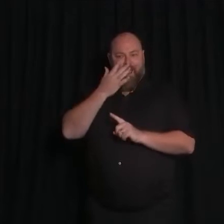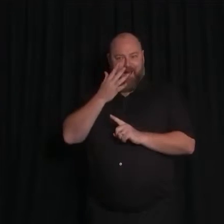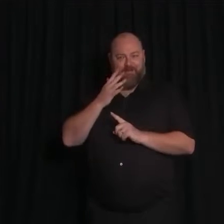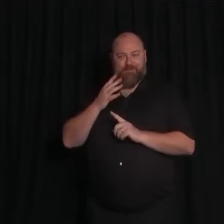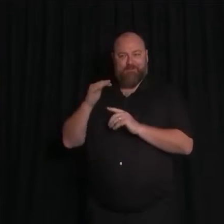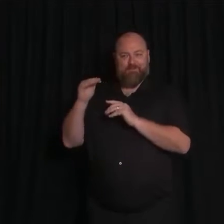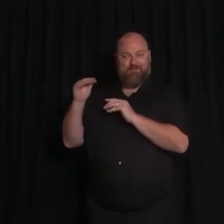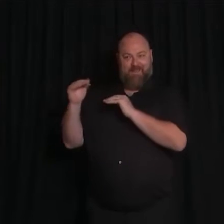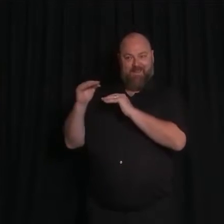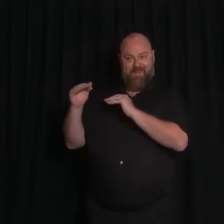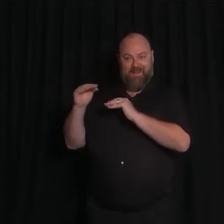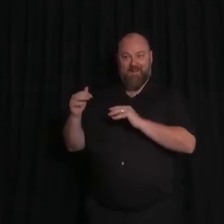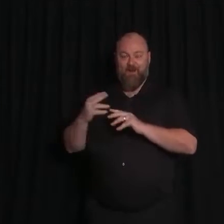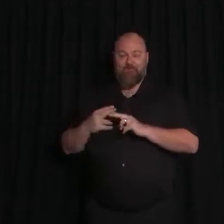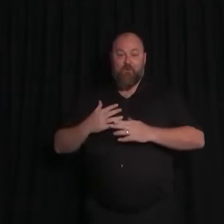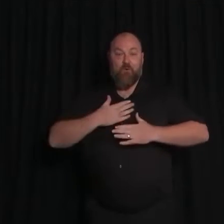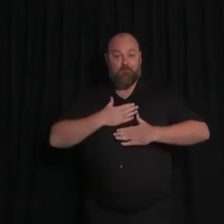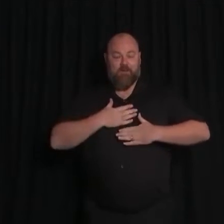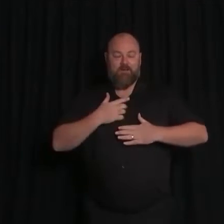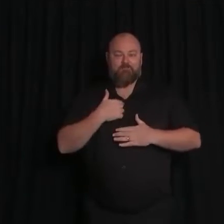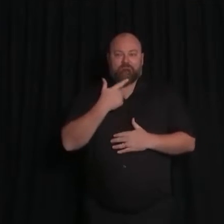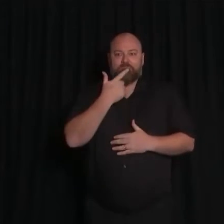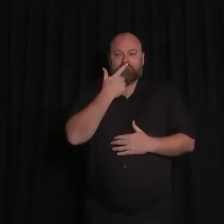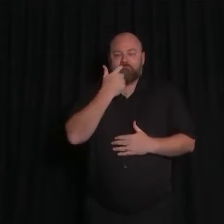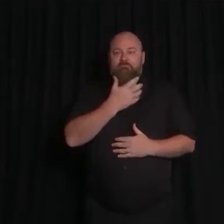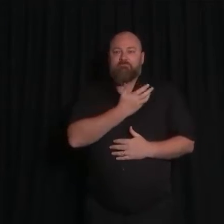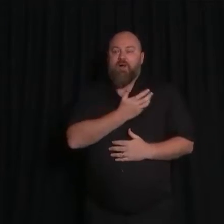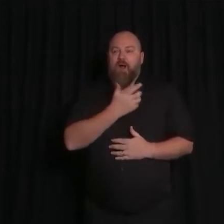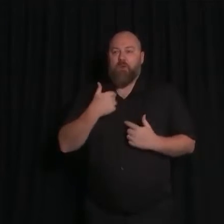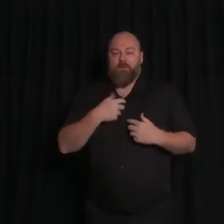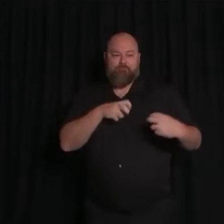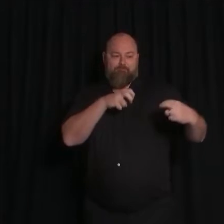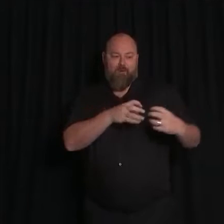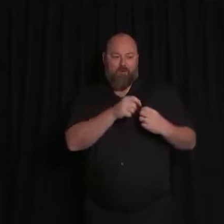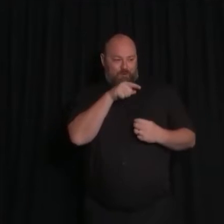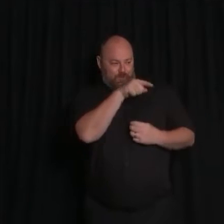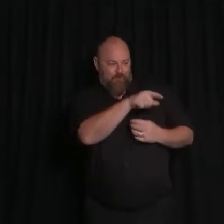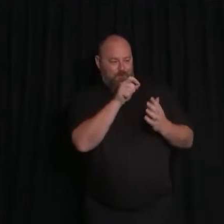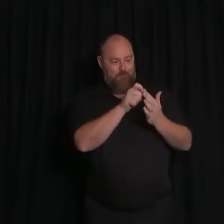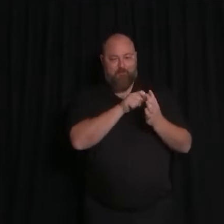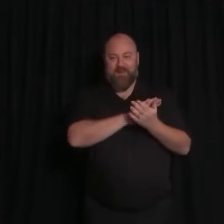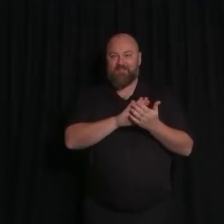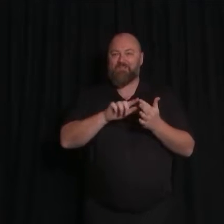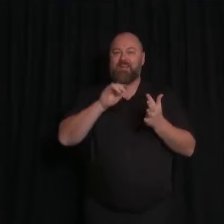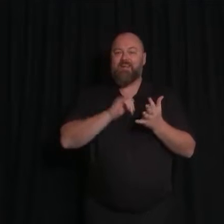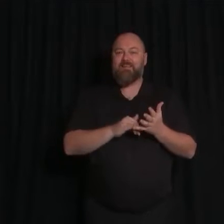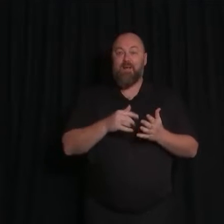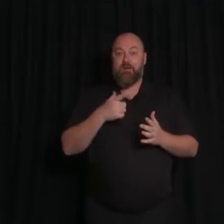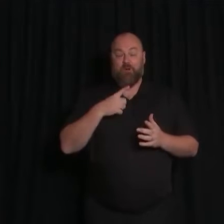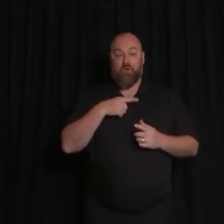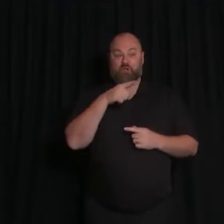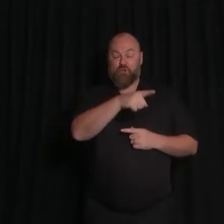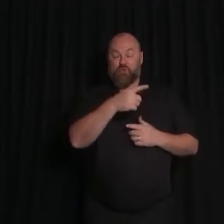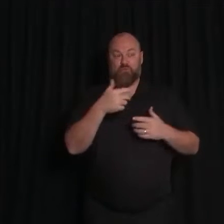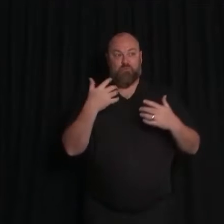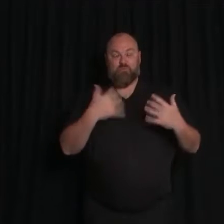to it's such a privilege and pleasure to be sitting on stage with you, Peaches, because you played such a formative role in my time